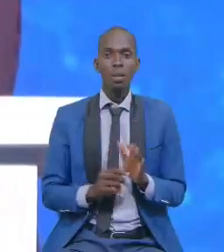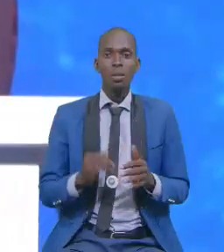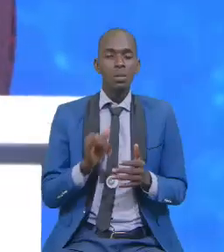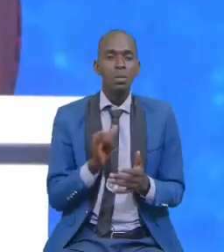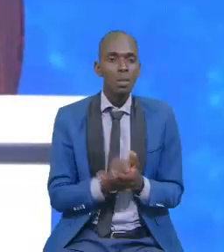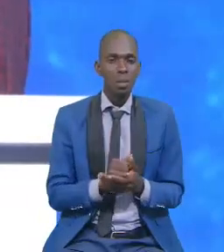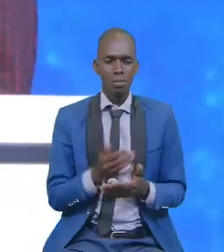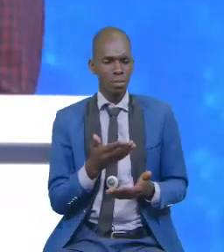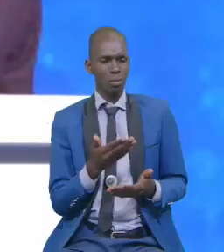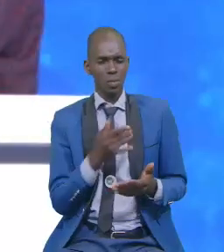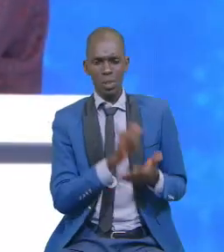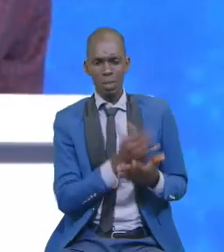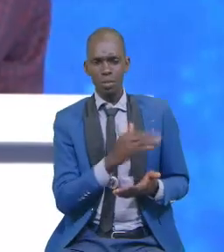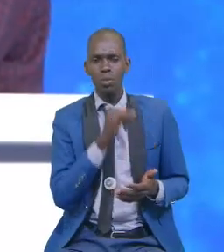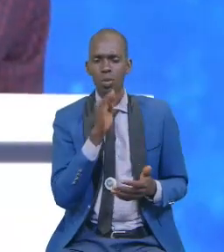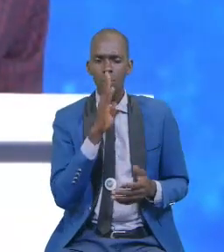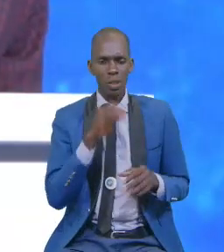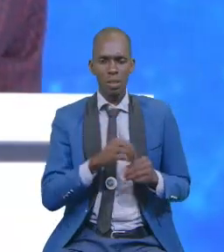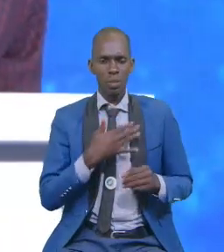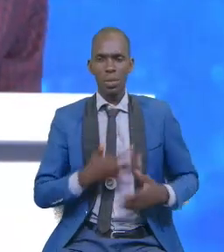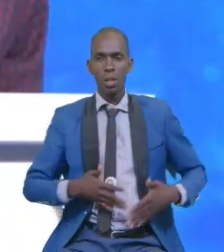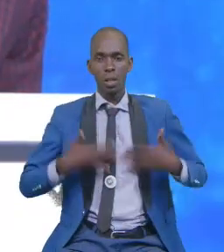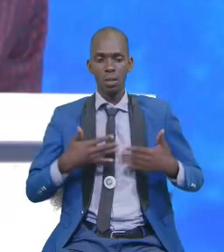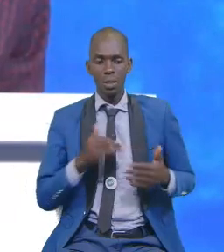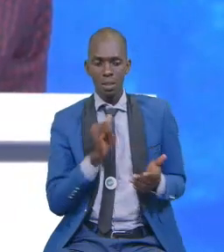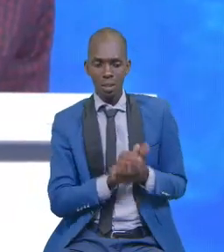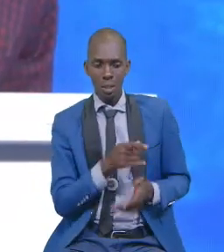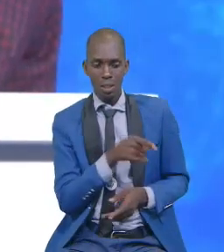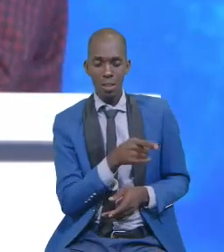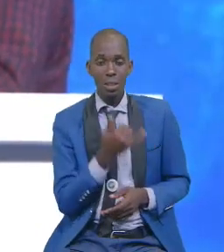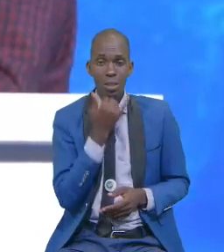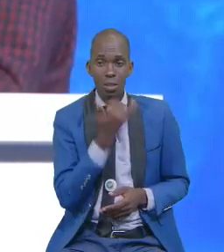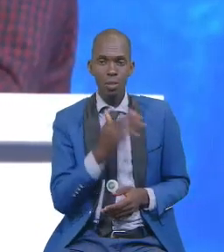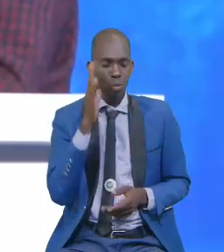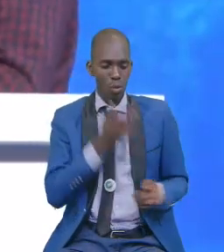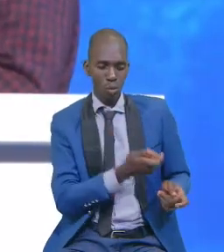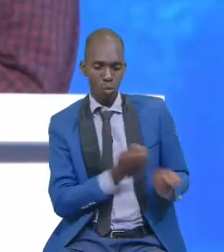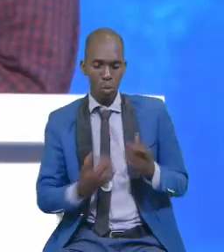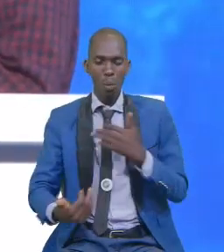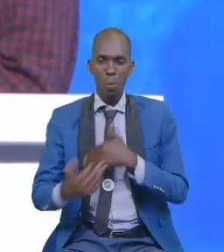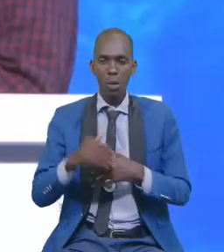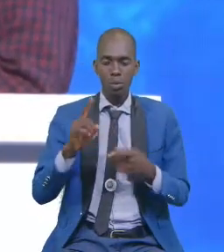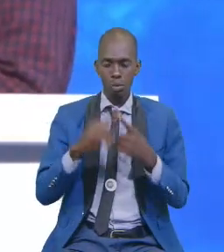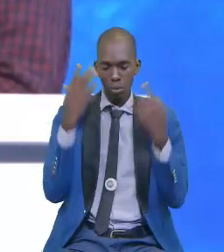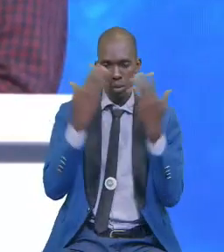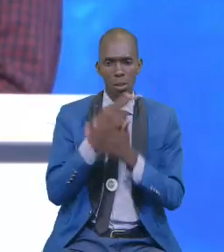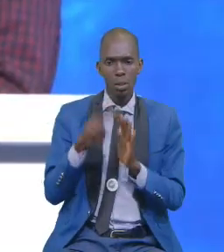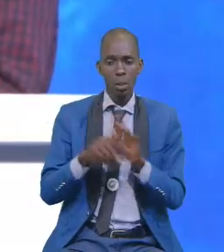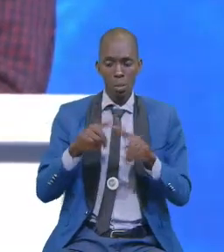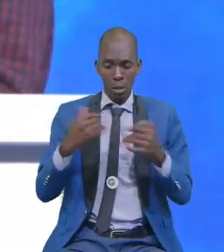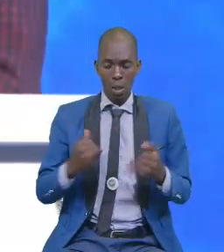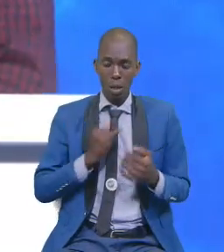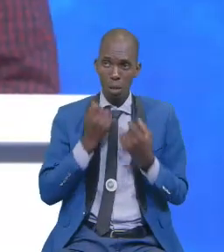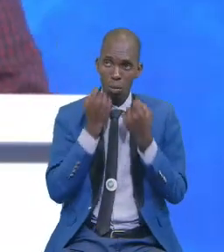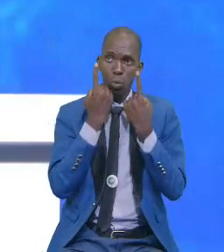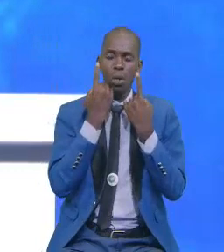life. That will draw me back to darkness. But I wake up and I